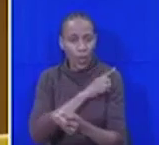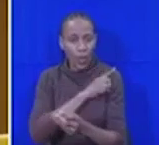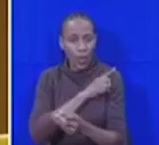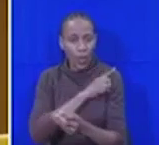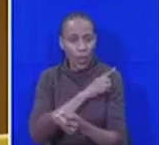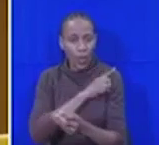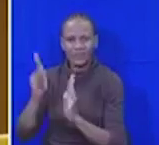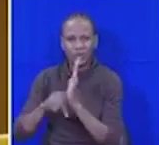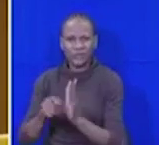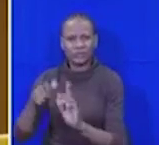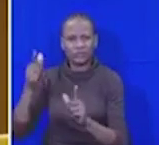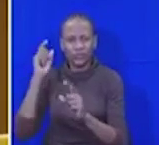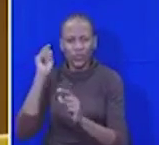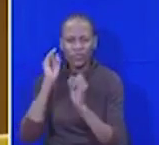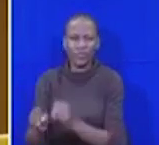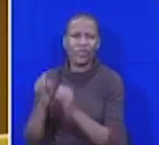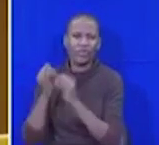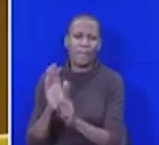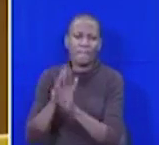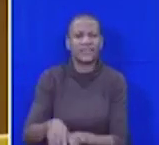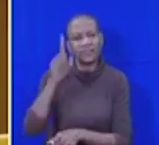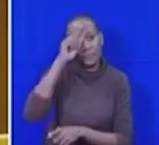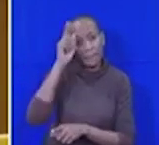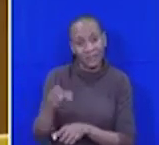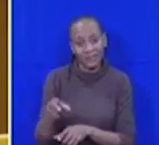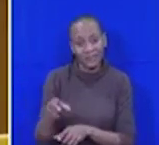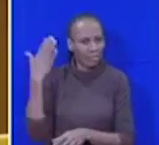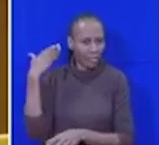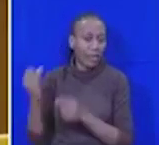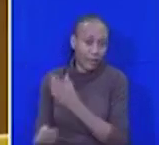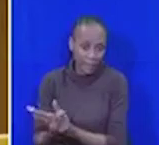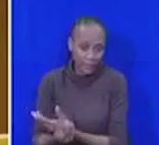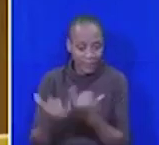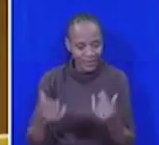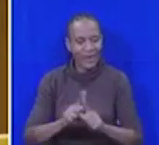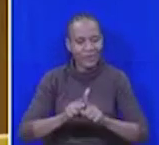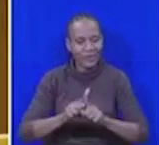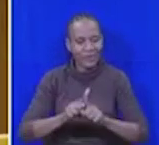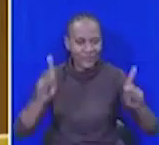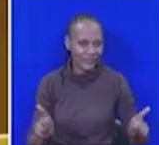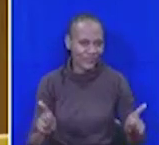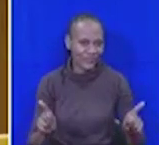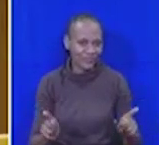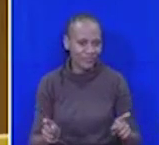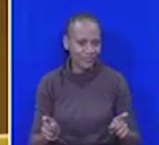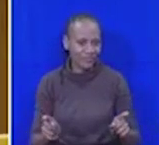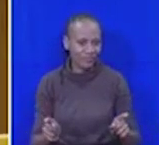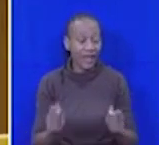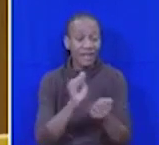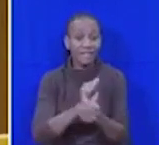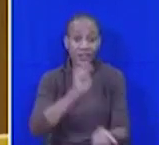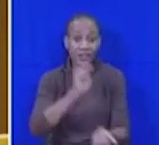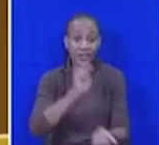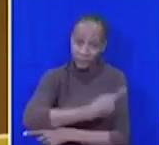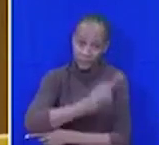policies institutionalized by the sectarian government. Chairperson, I also address you 3 days after the World Press Freedom Day,